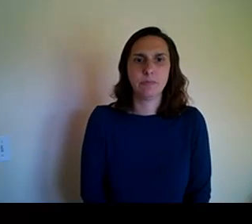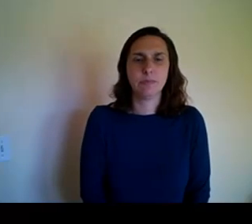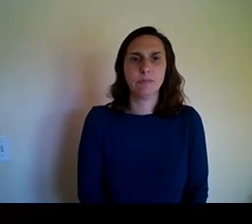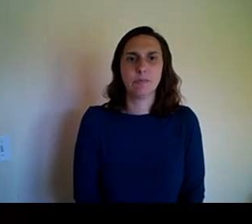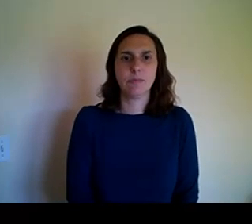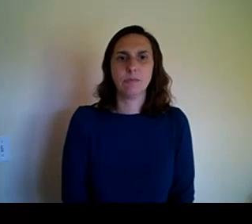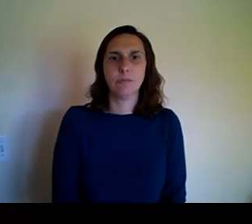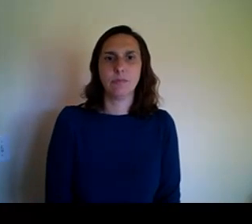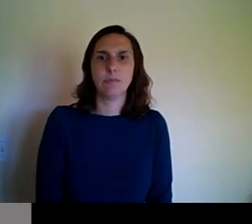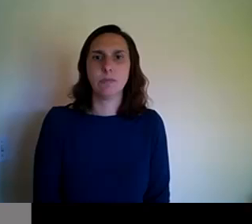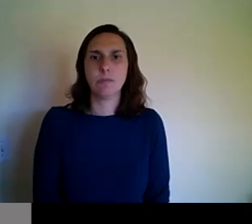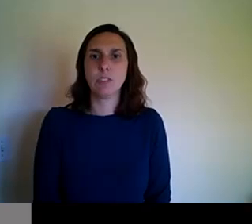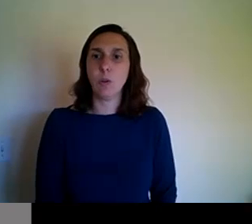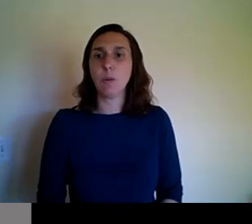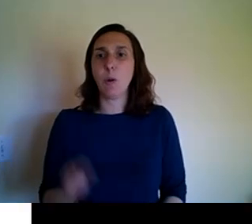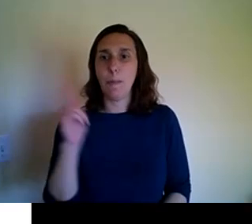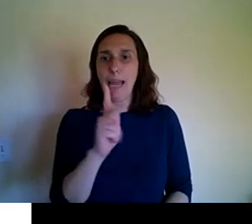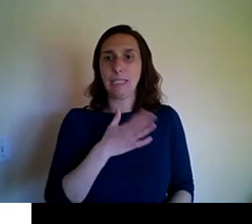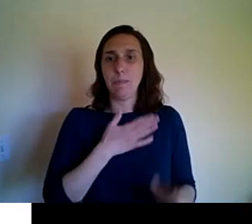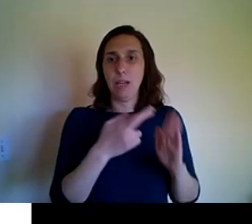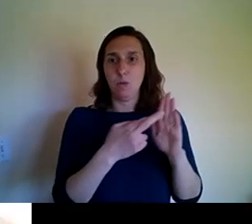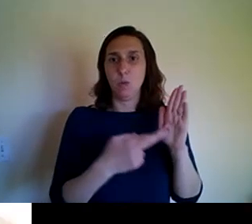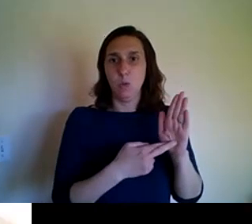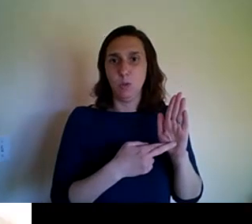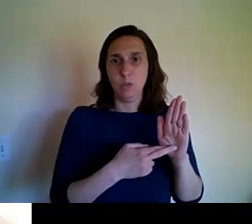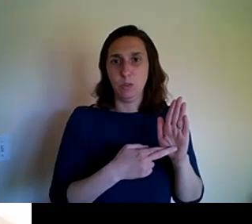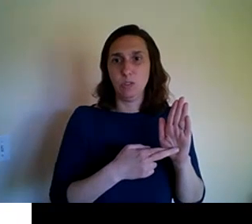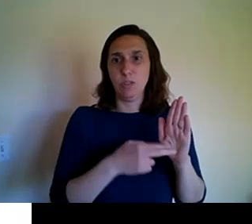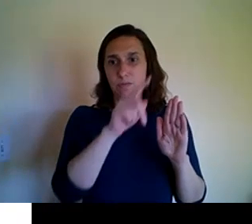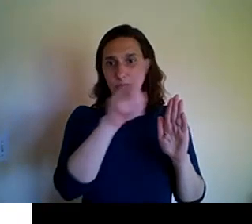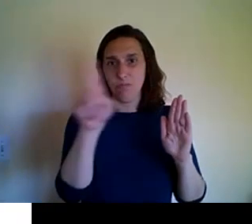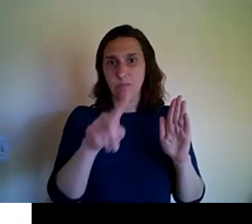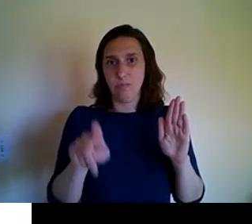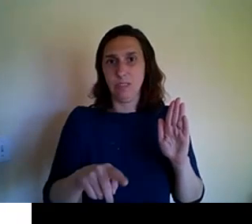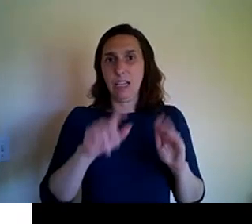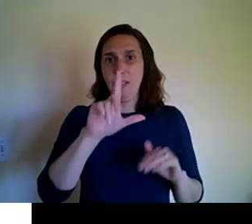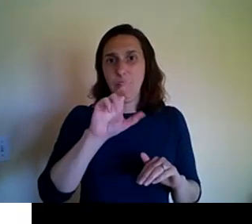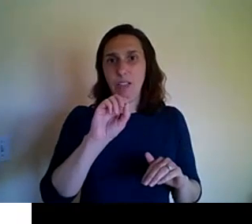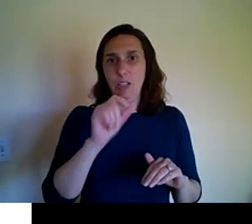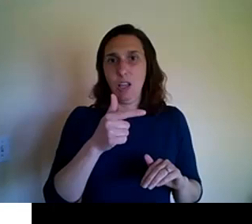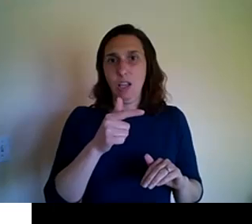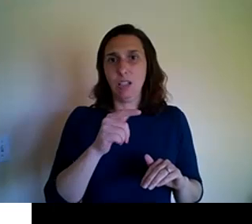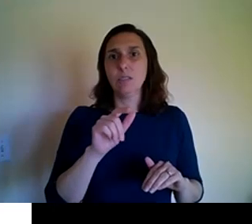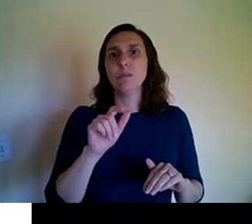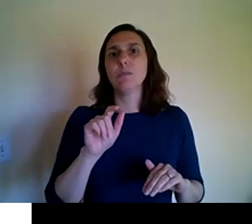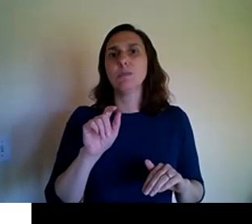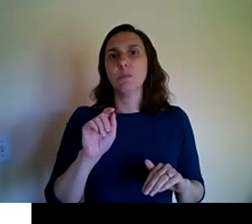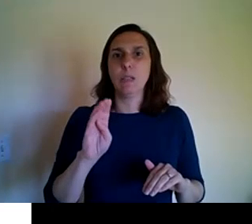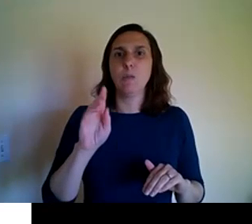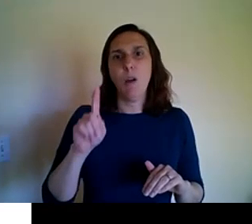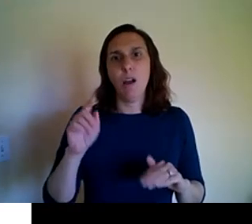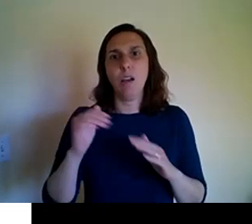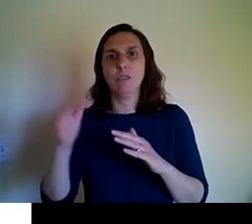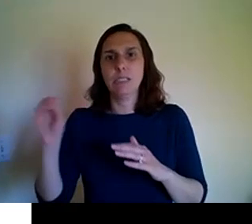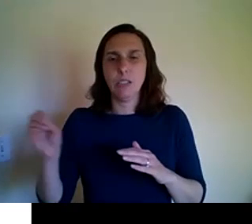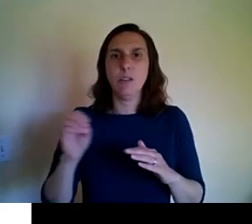the rules that we're going to keep coming to are these over here. When I have log of 1, it's 0. When I have log base